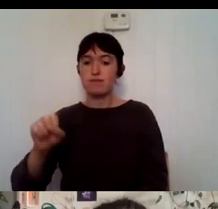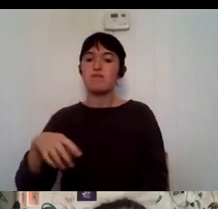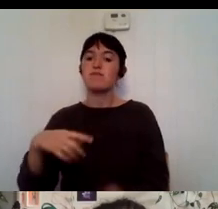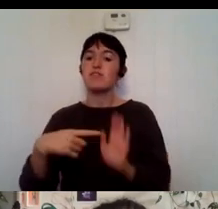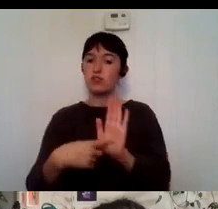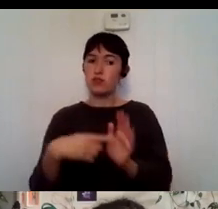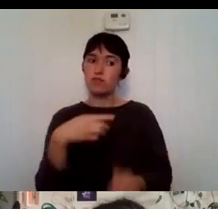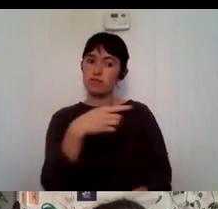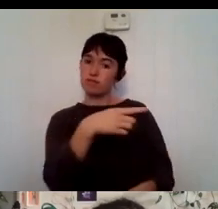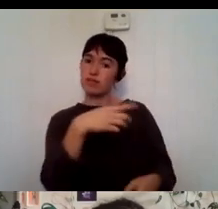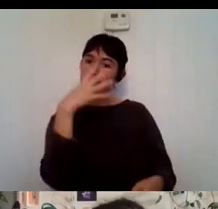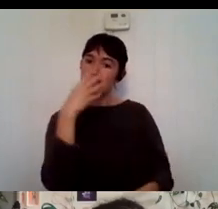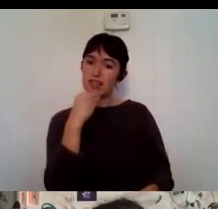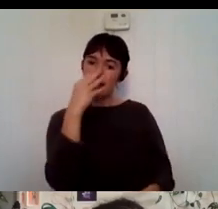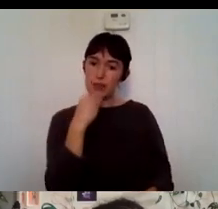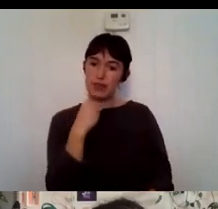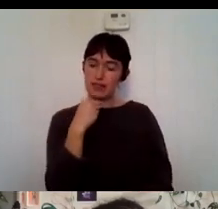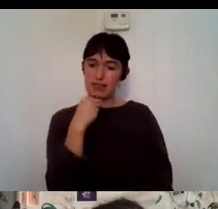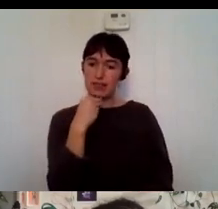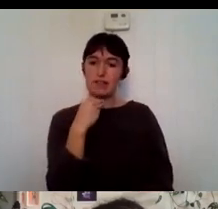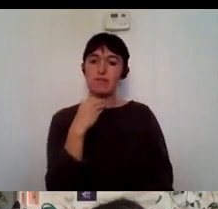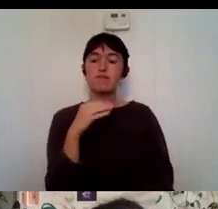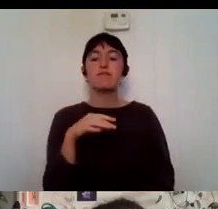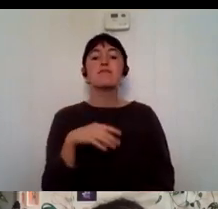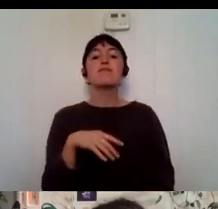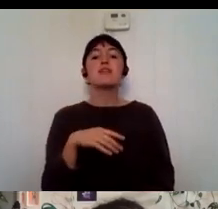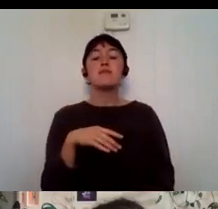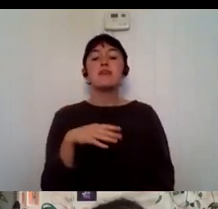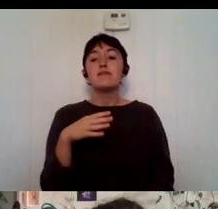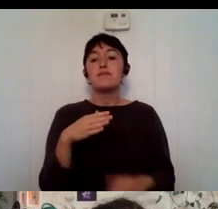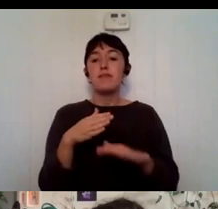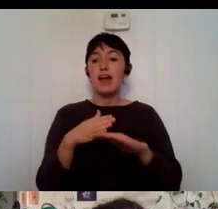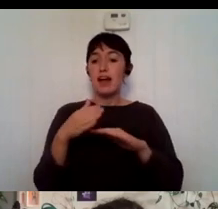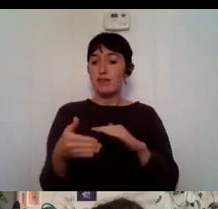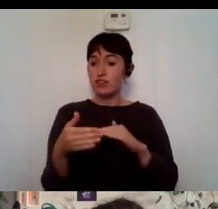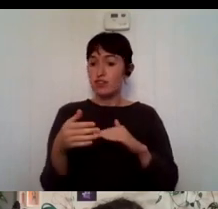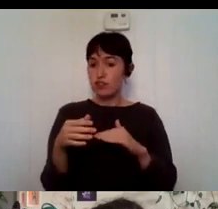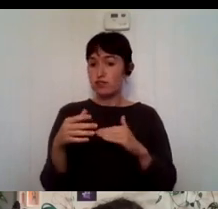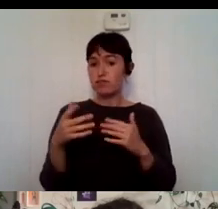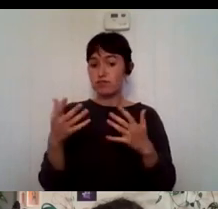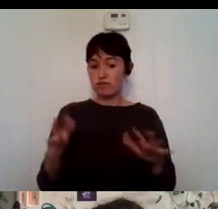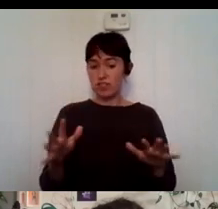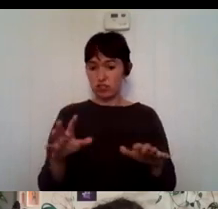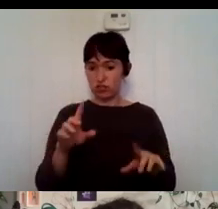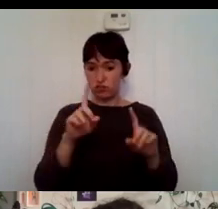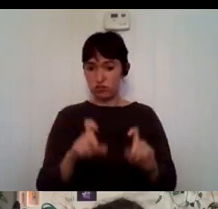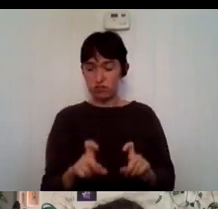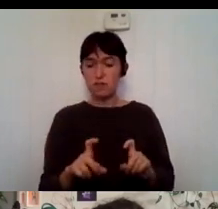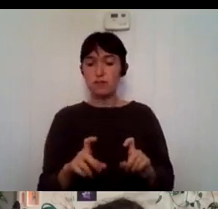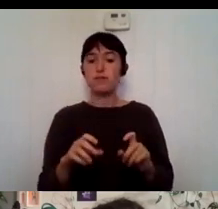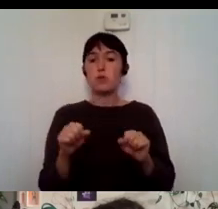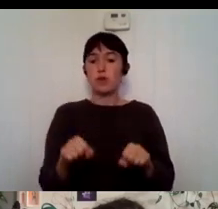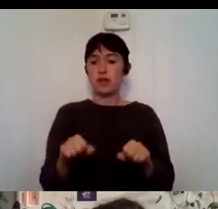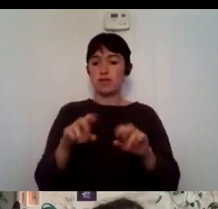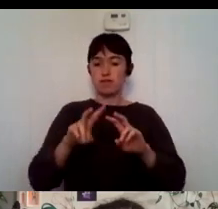sleepy. So that's about as far as we, after the fact, and we analyze the data in a complex way, we might be able to figure out some other things. But at